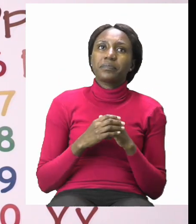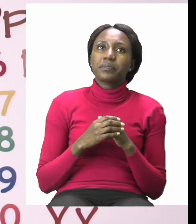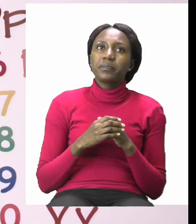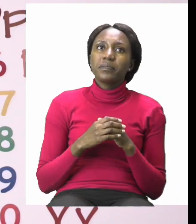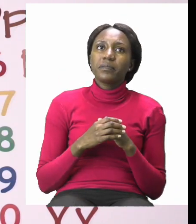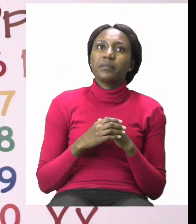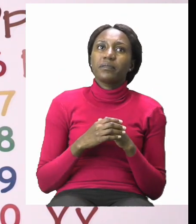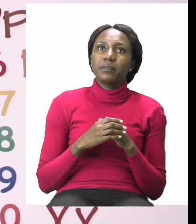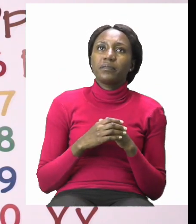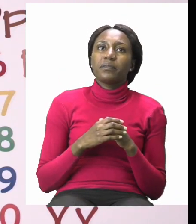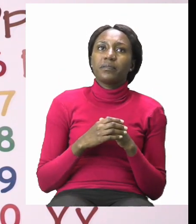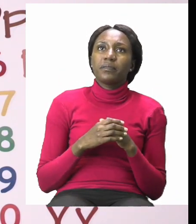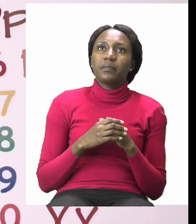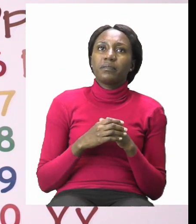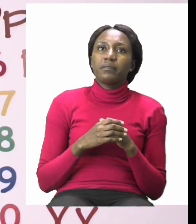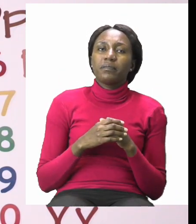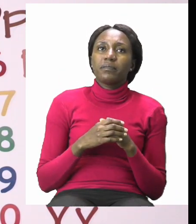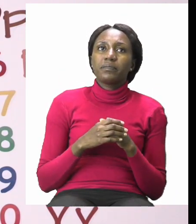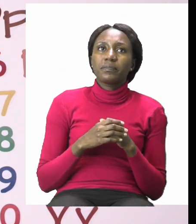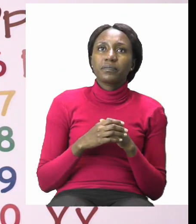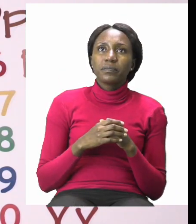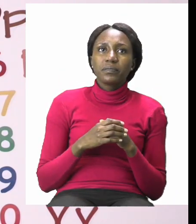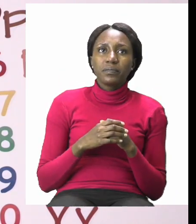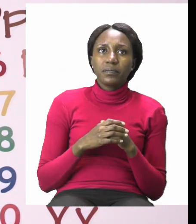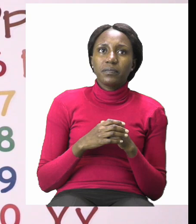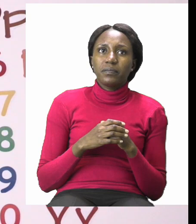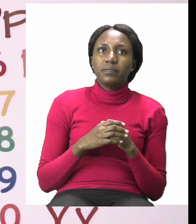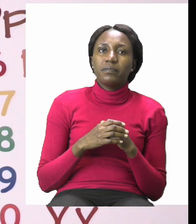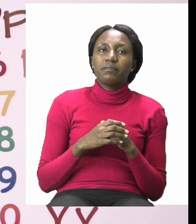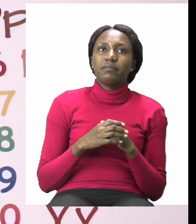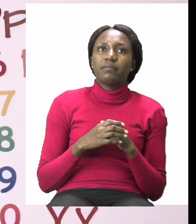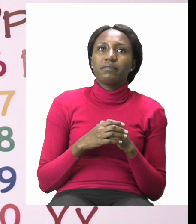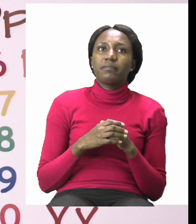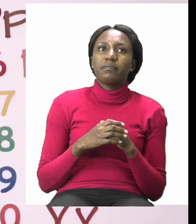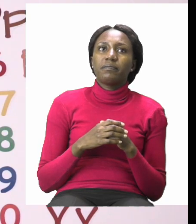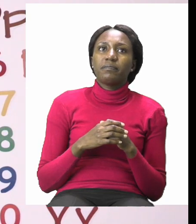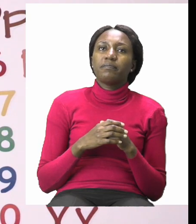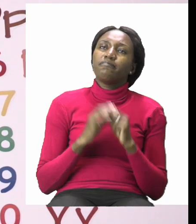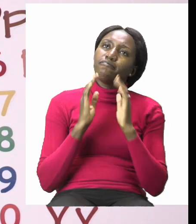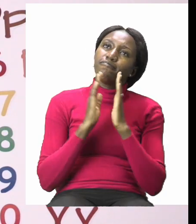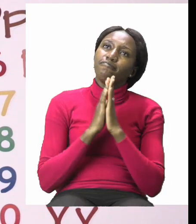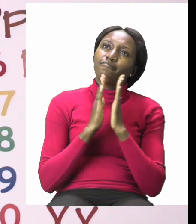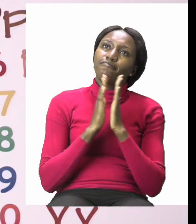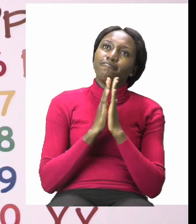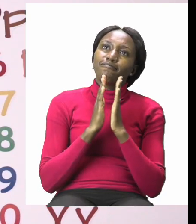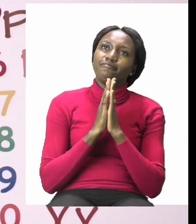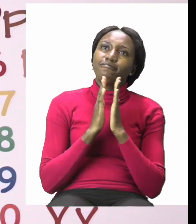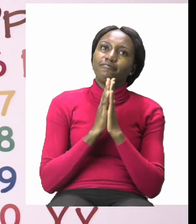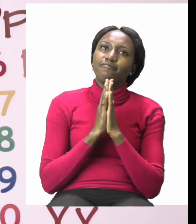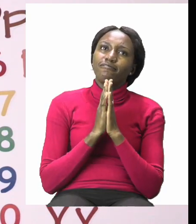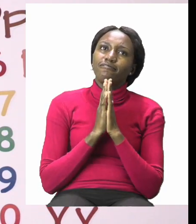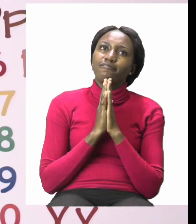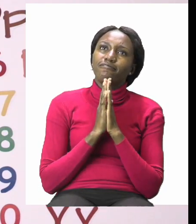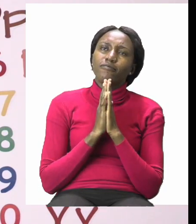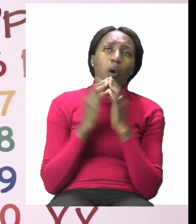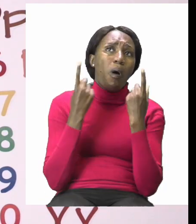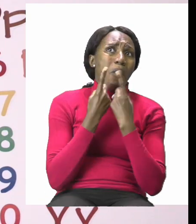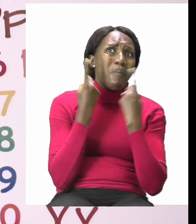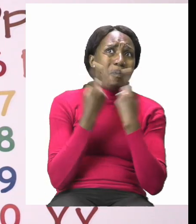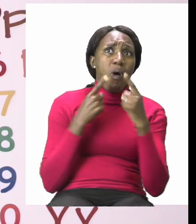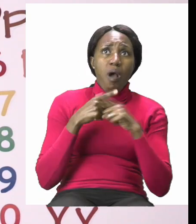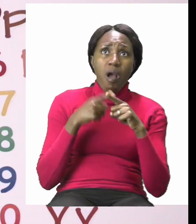can hurt you very, very badly. So please, boys and girls, do not play